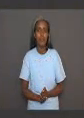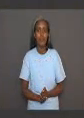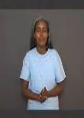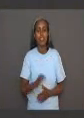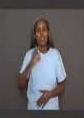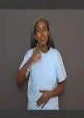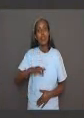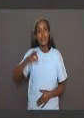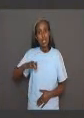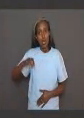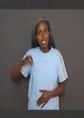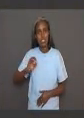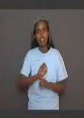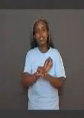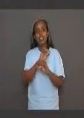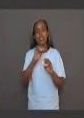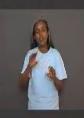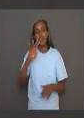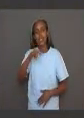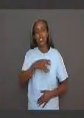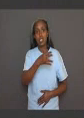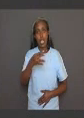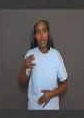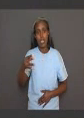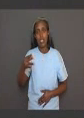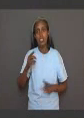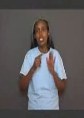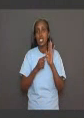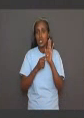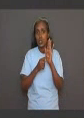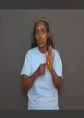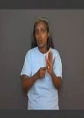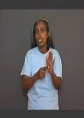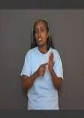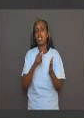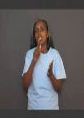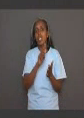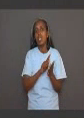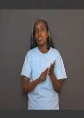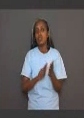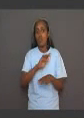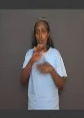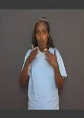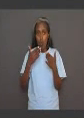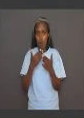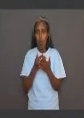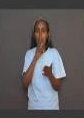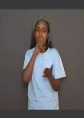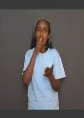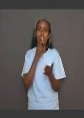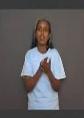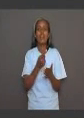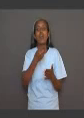A frequency distribution table shows a list of all